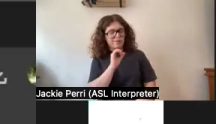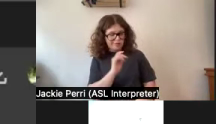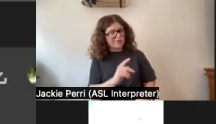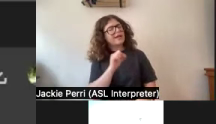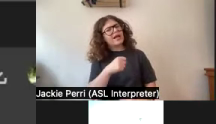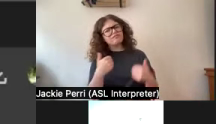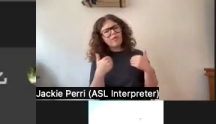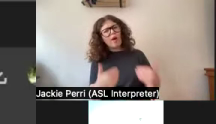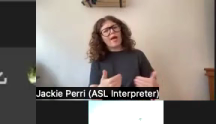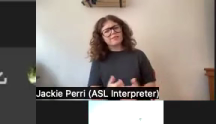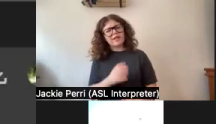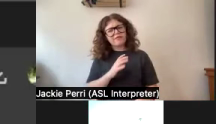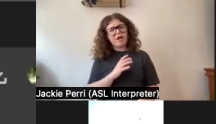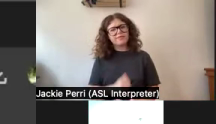then.